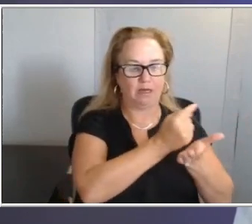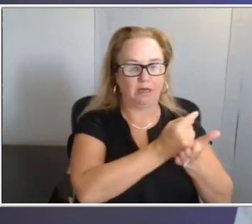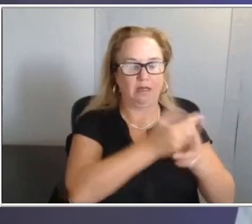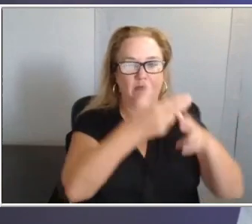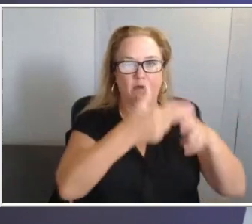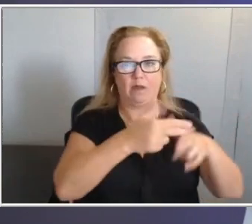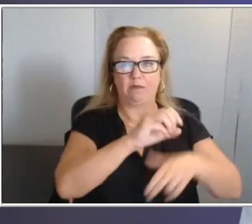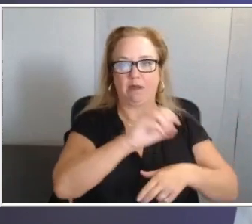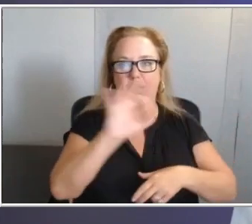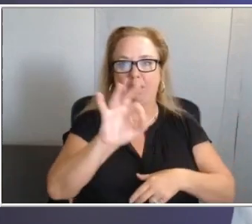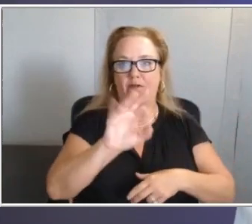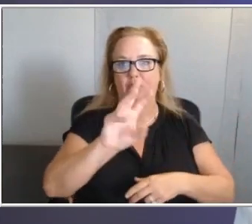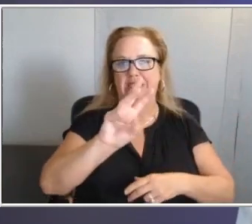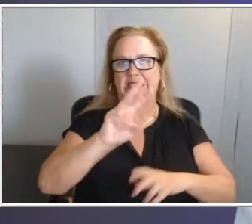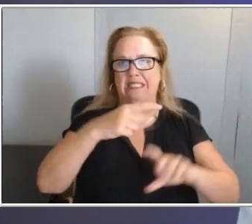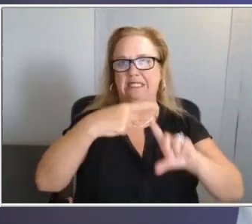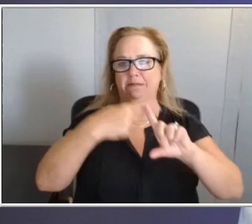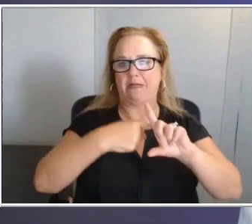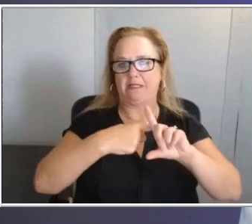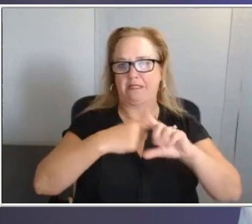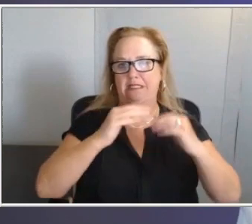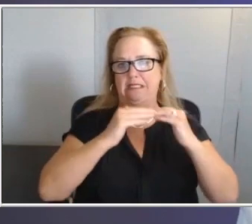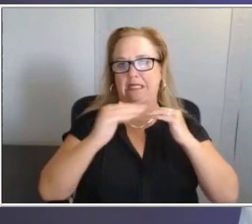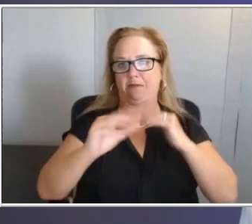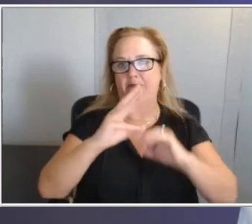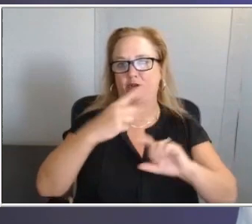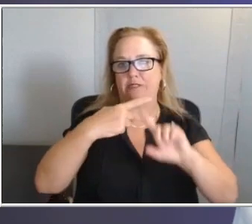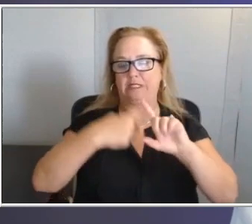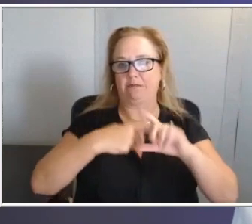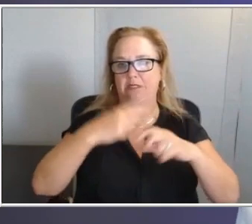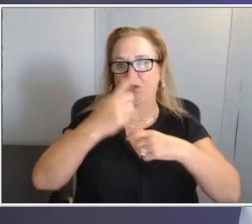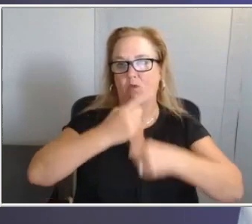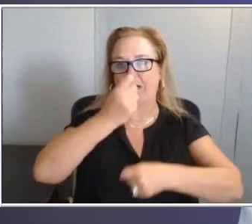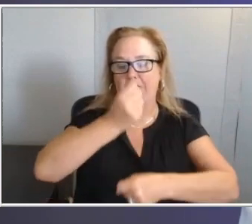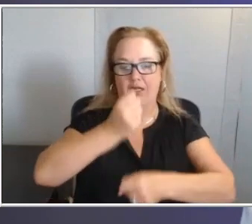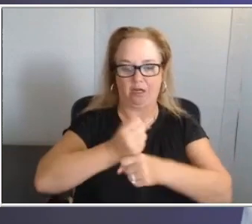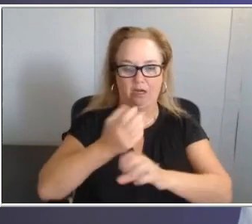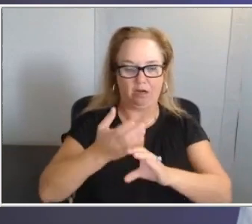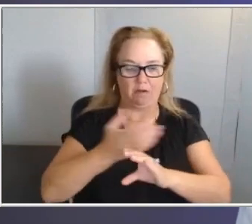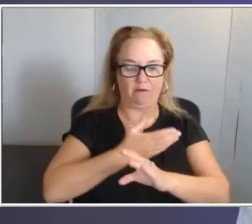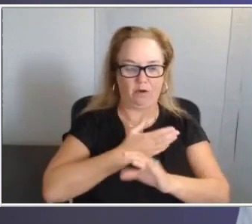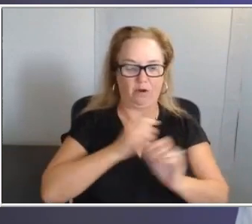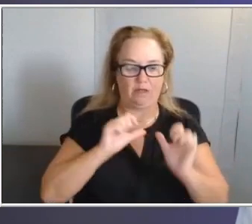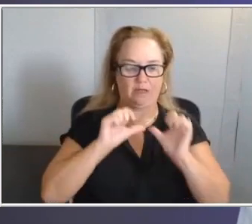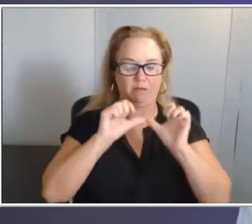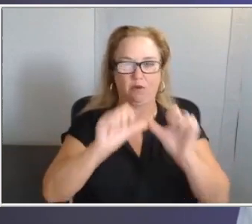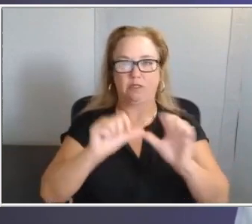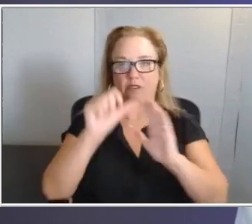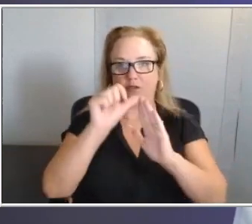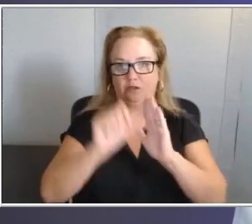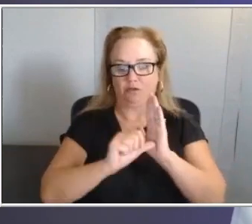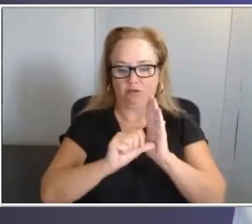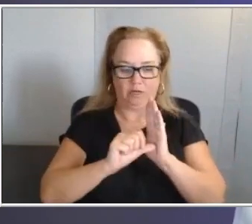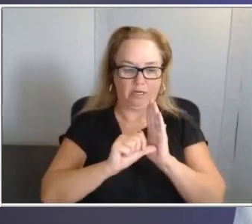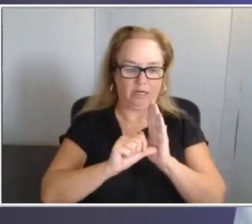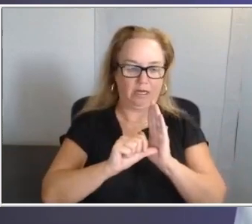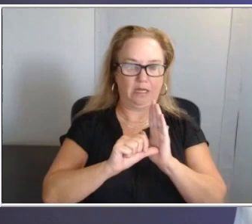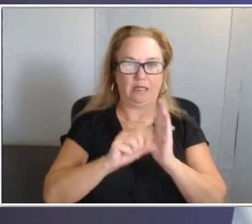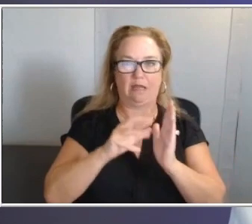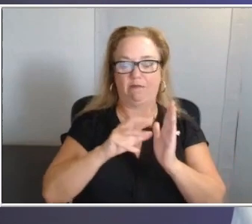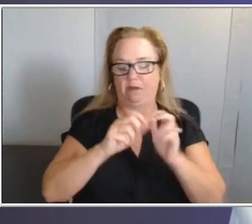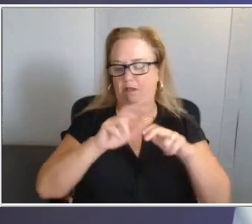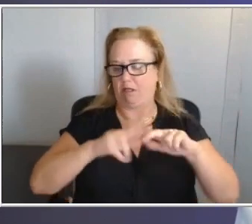6 months to a year. They have to be stable at their weight for 6 months to a year before they can pursue surgery. They have to have lost weight